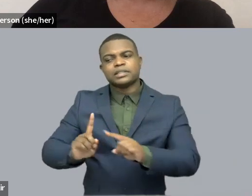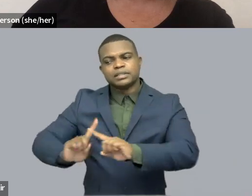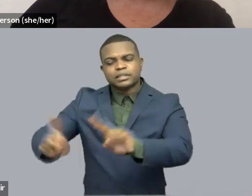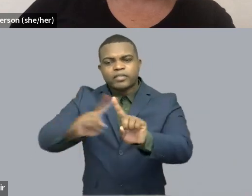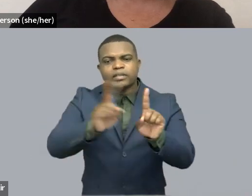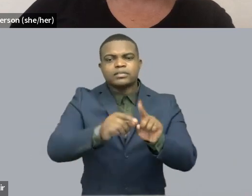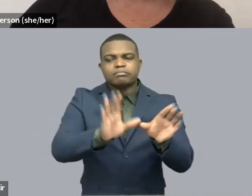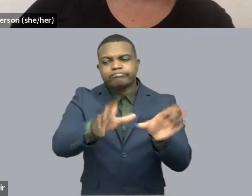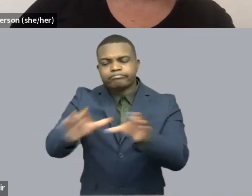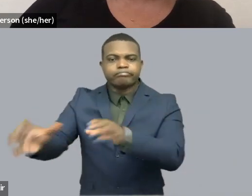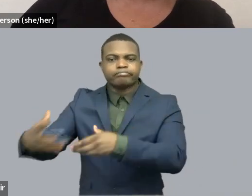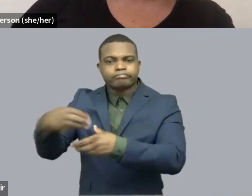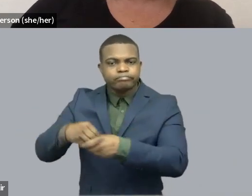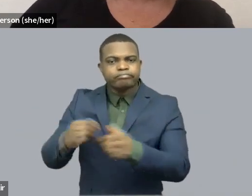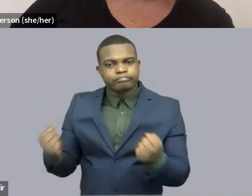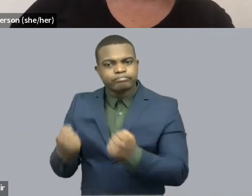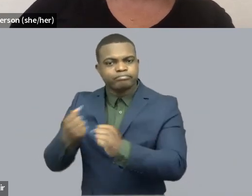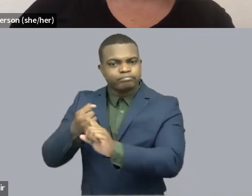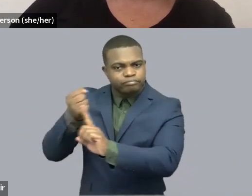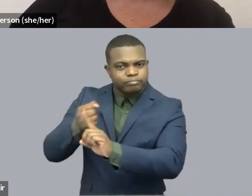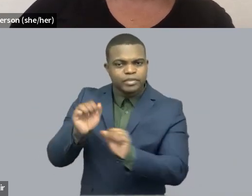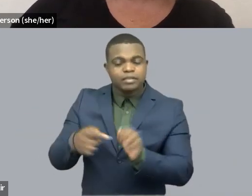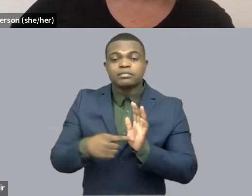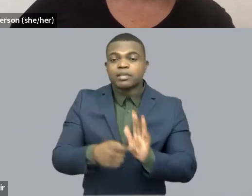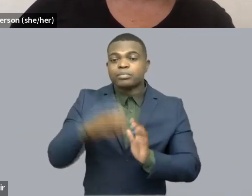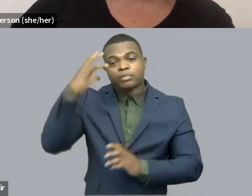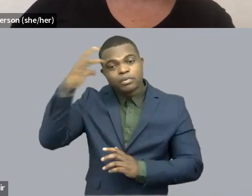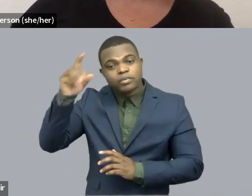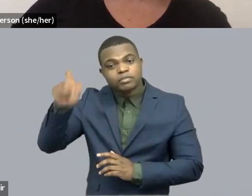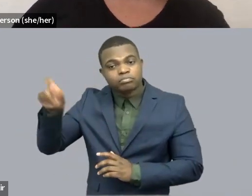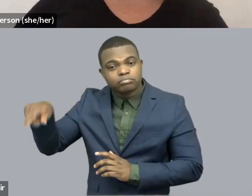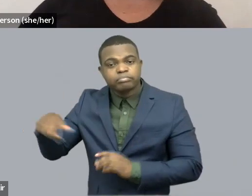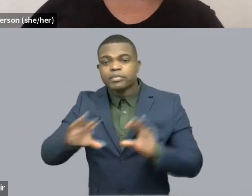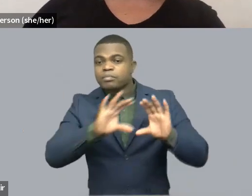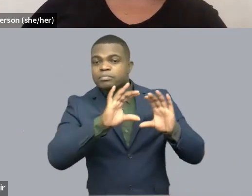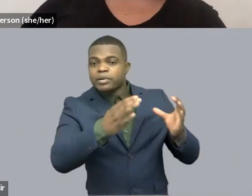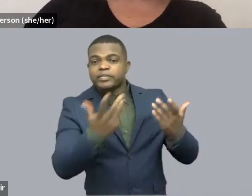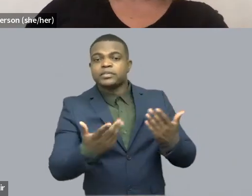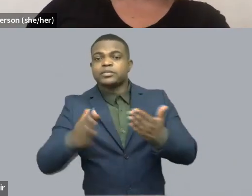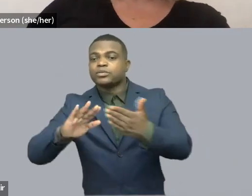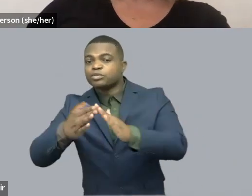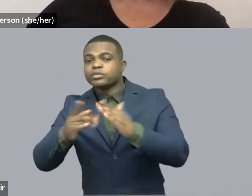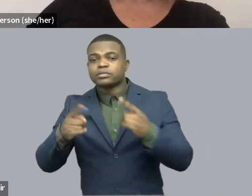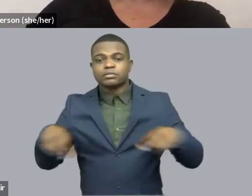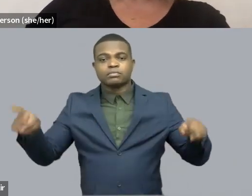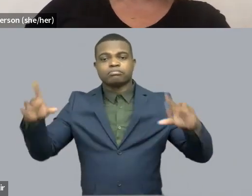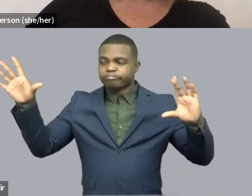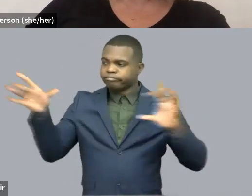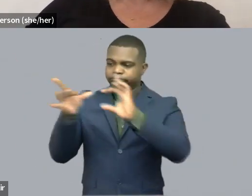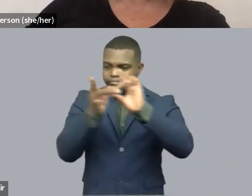this point, also, when you were talking about like also the tools, so basically the private sector companies are